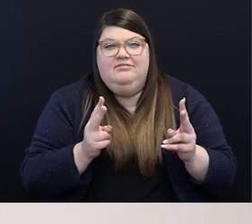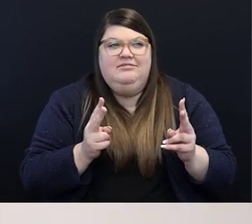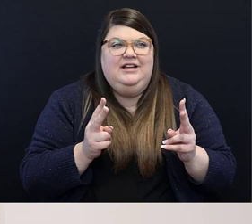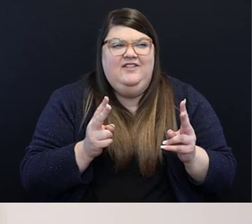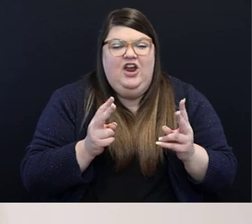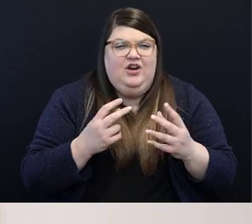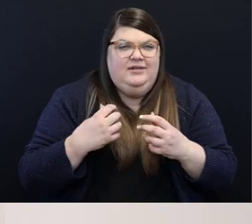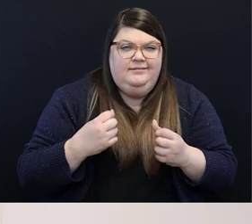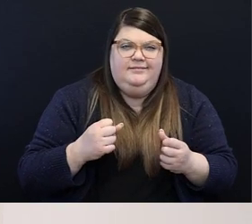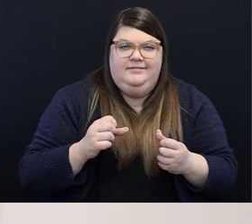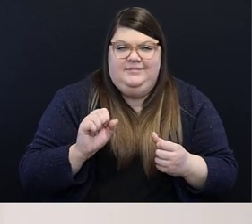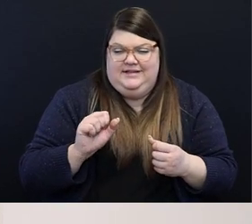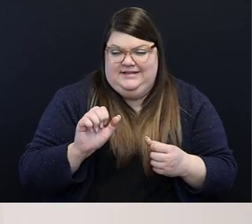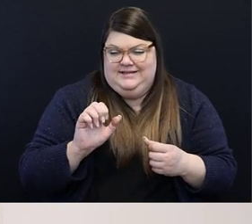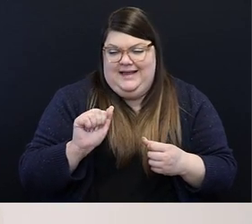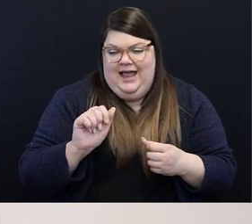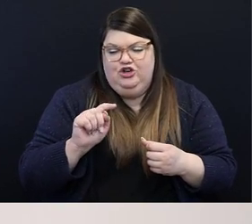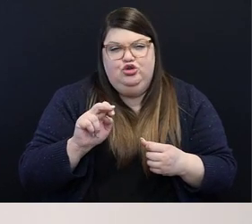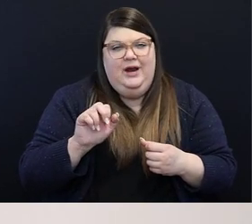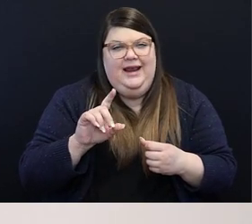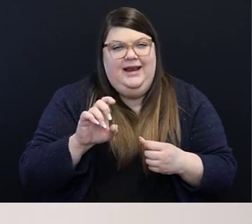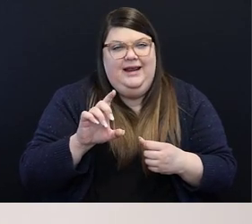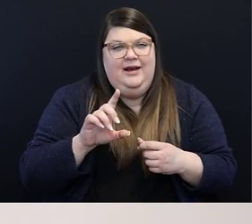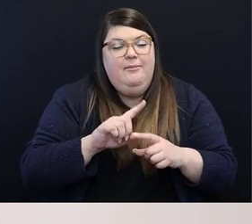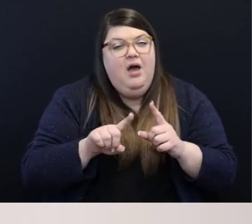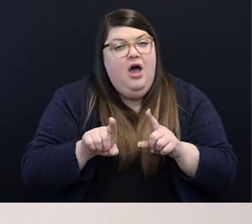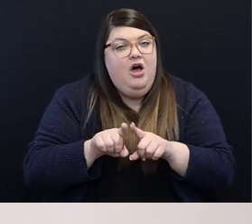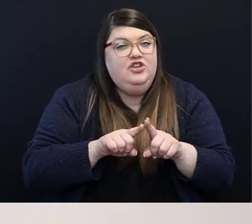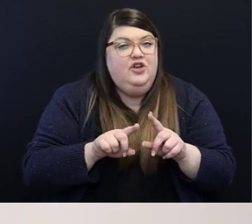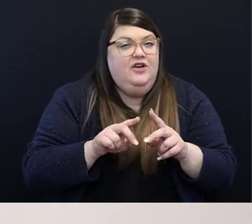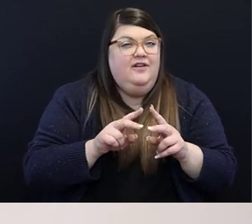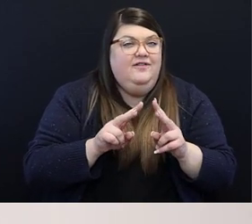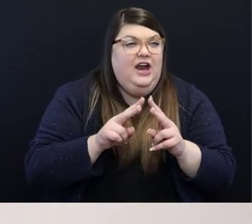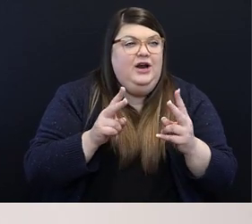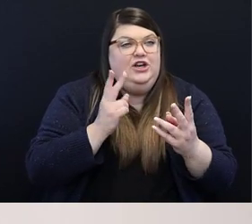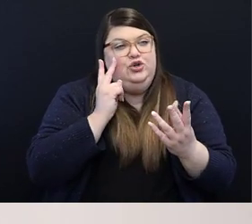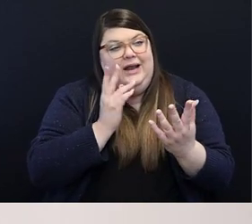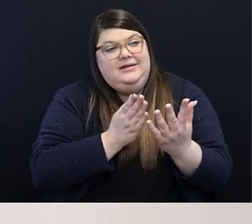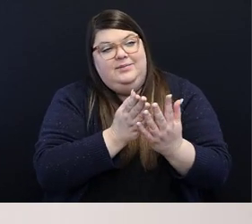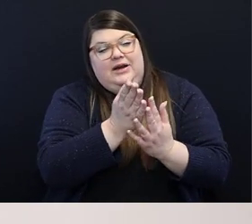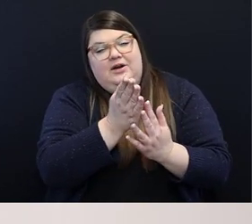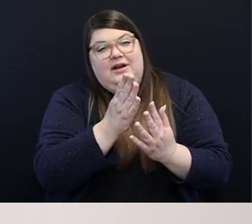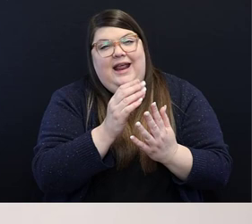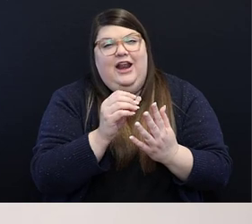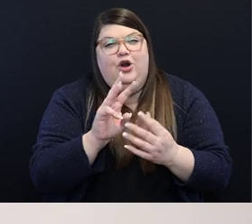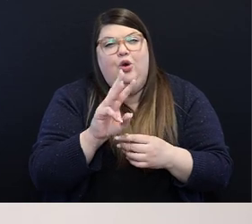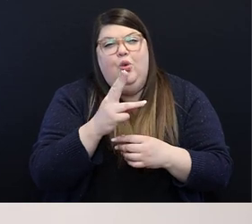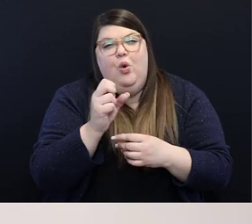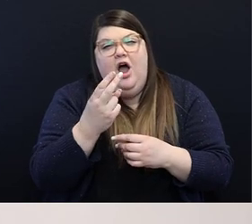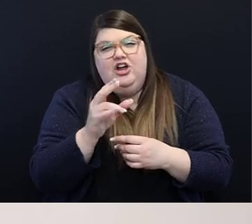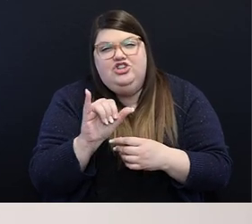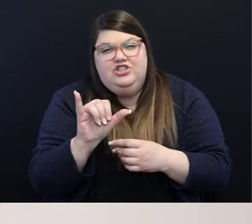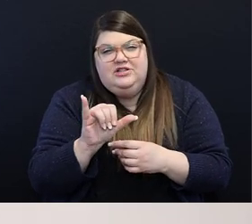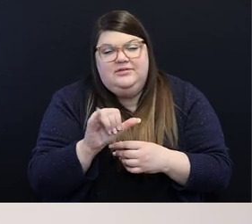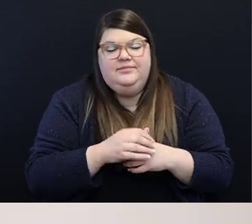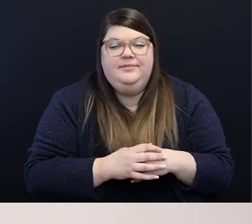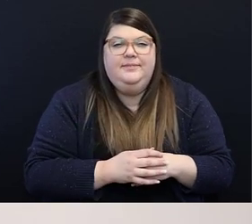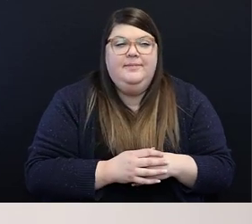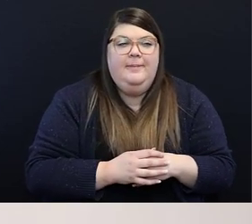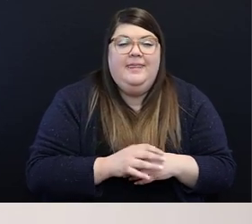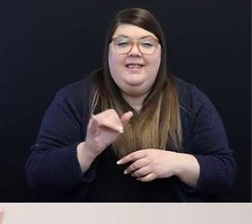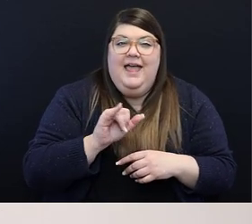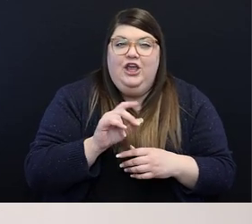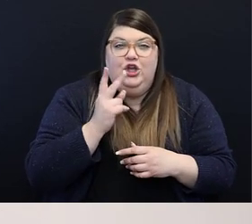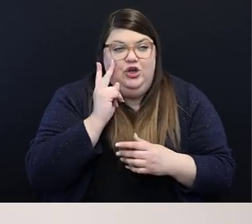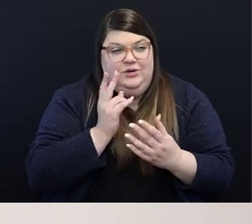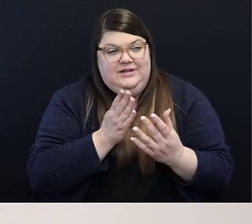they're saturated, but they also feel very transparent and washy, and like you're looking through